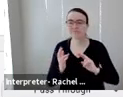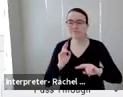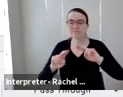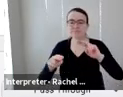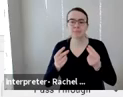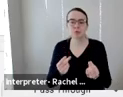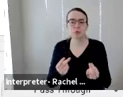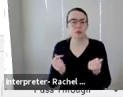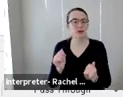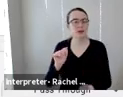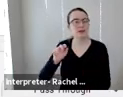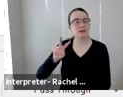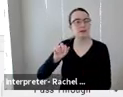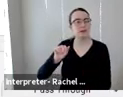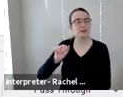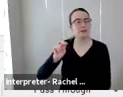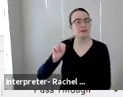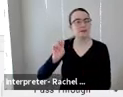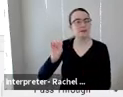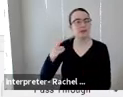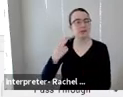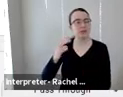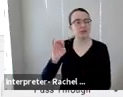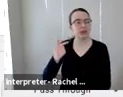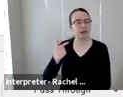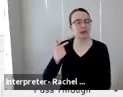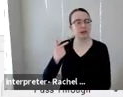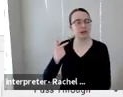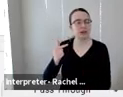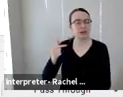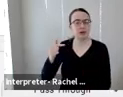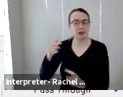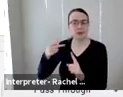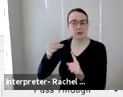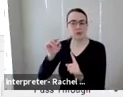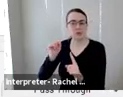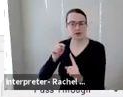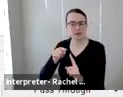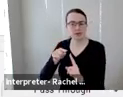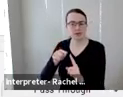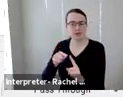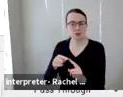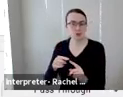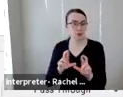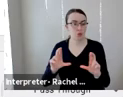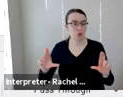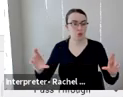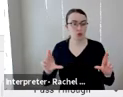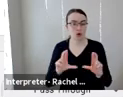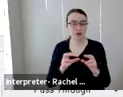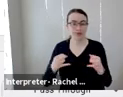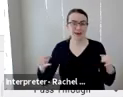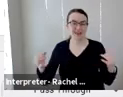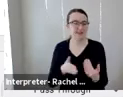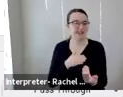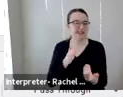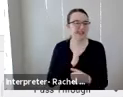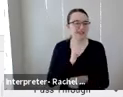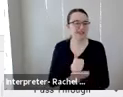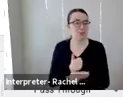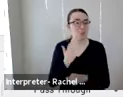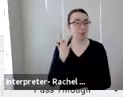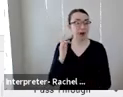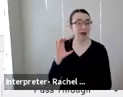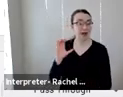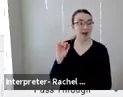points. So these ruler lines going off into the right vanishing point are easy to establish because the CAD model is